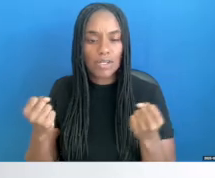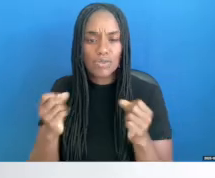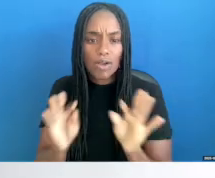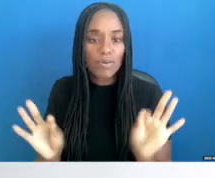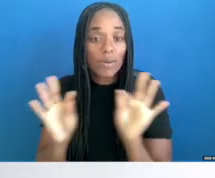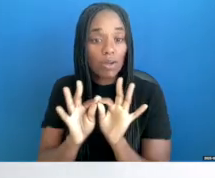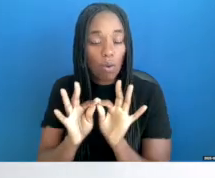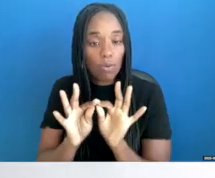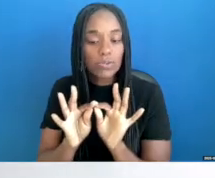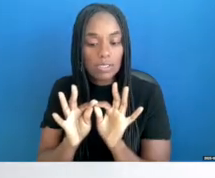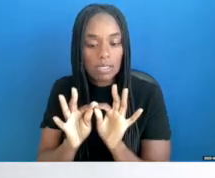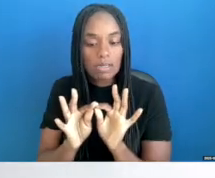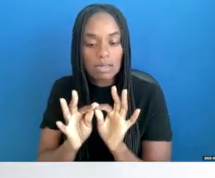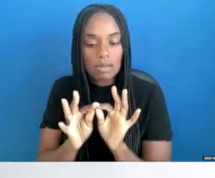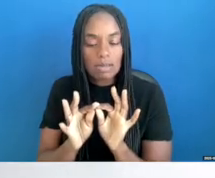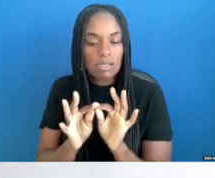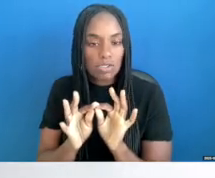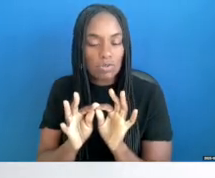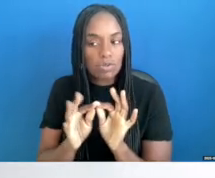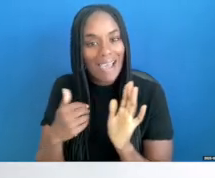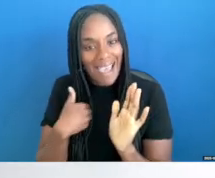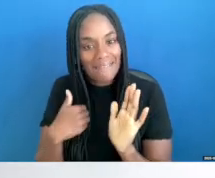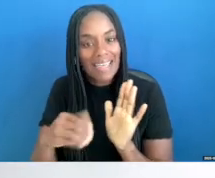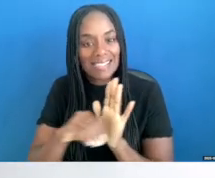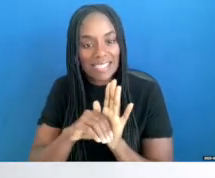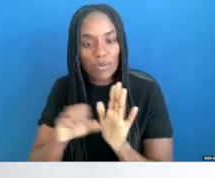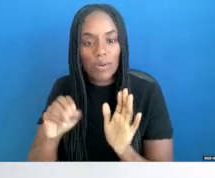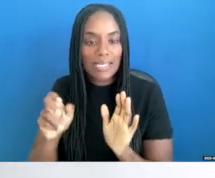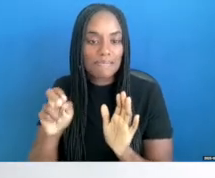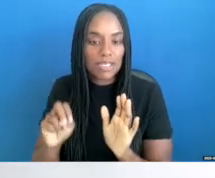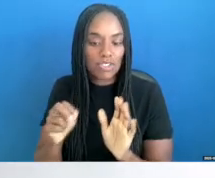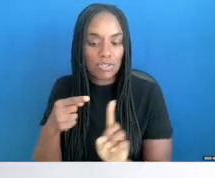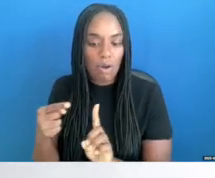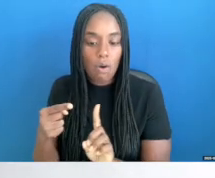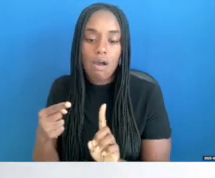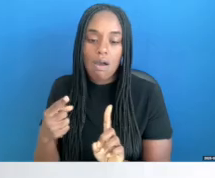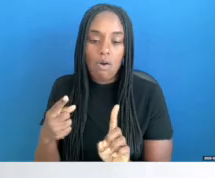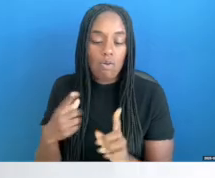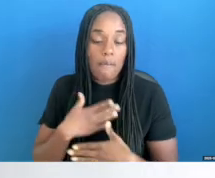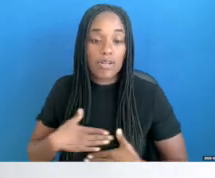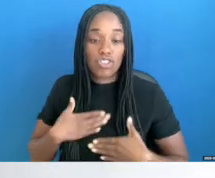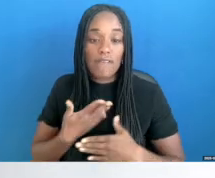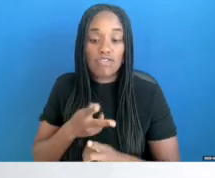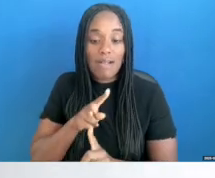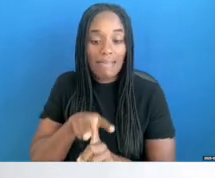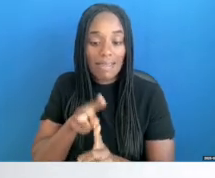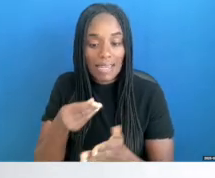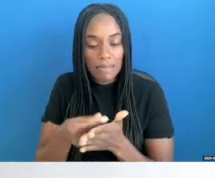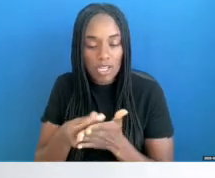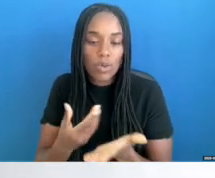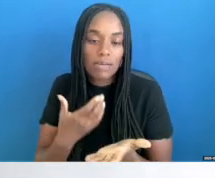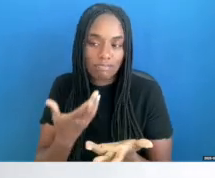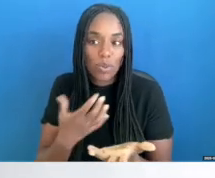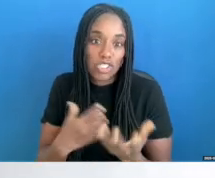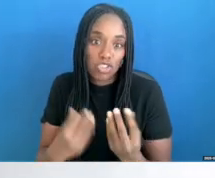critical to get to zero emission. So we're appreciative that you're allocating money, and we wish there were more to allocate for core, but I just